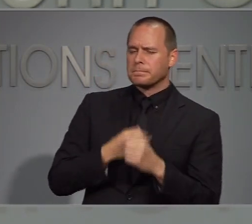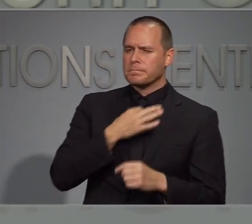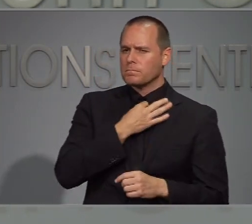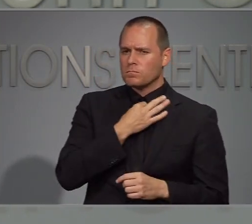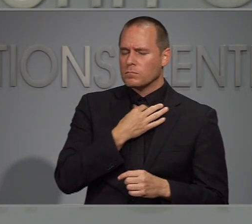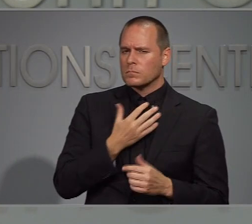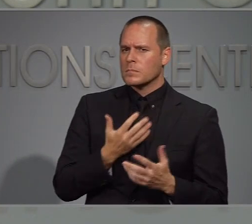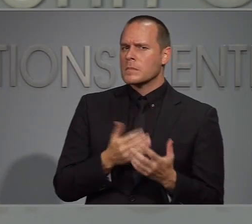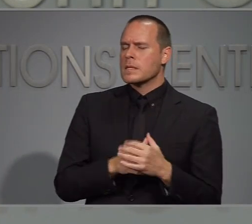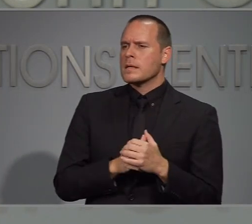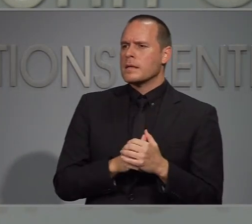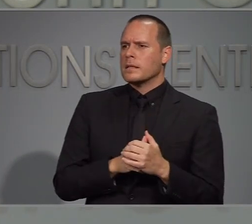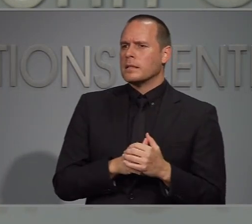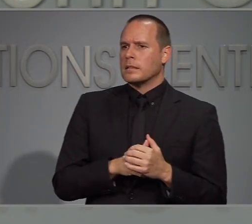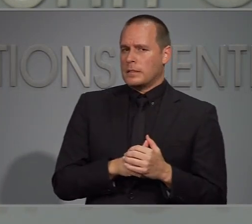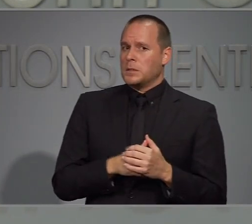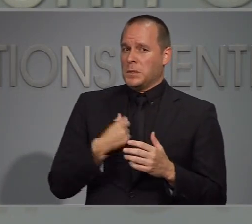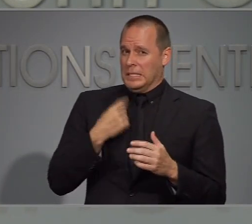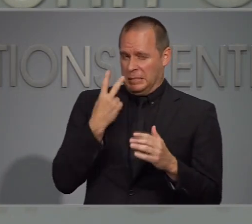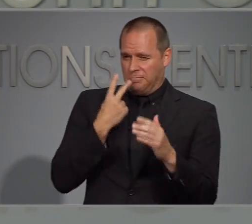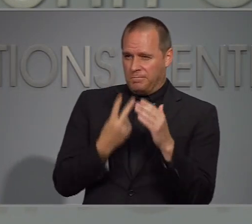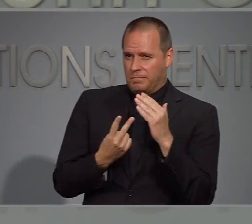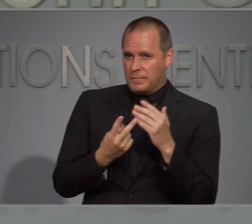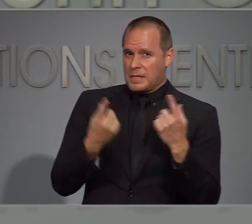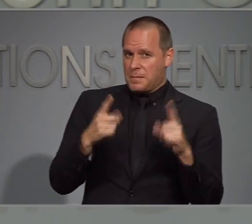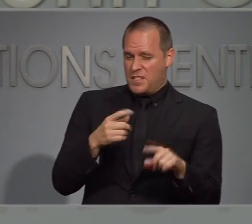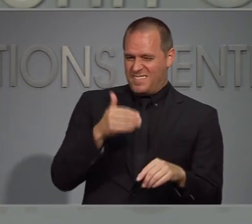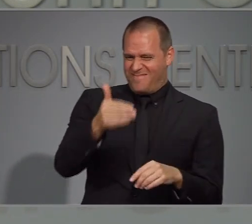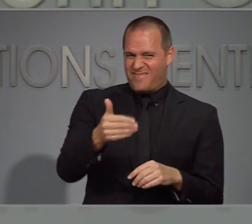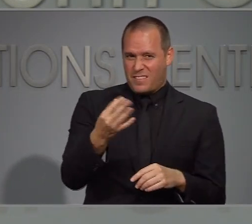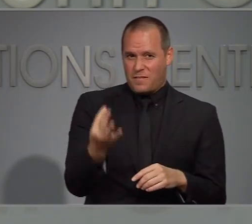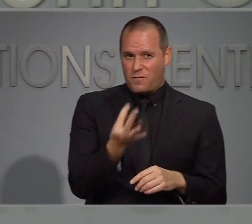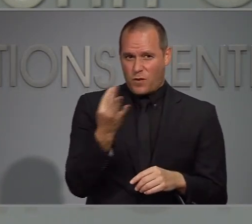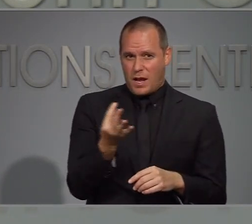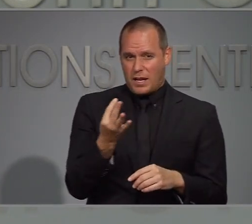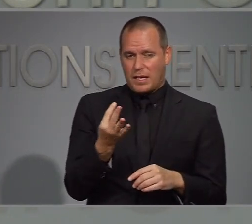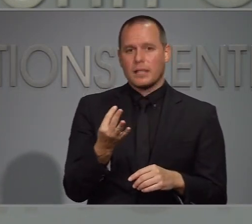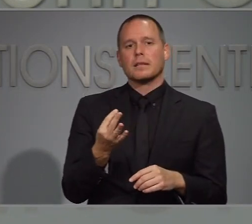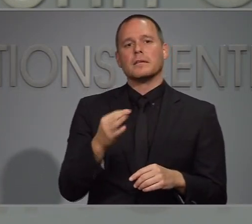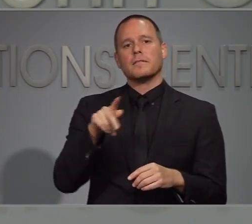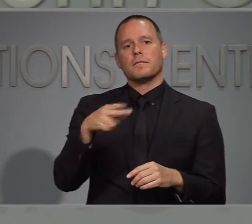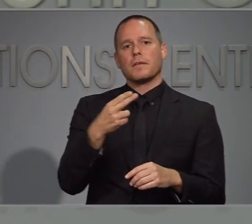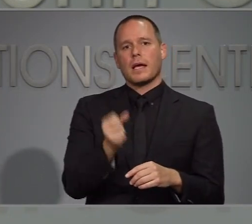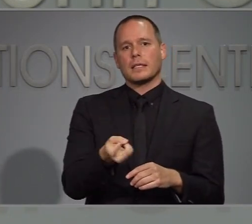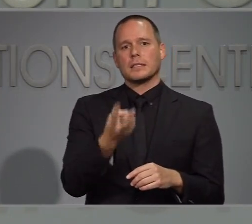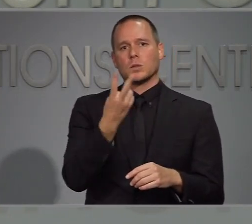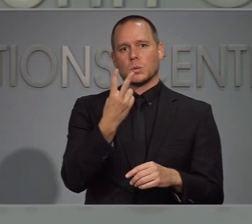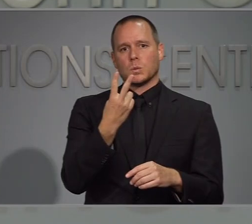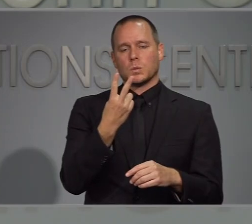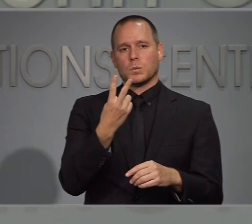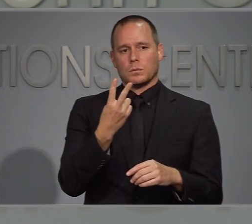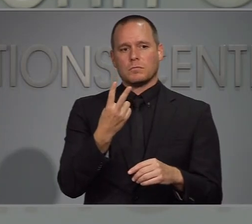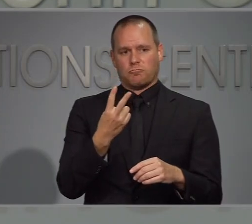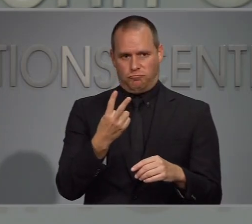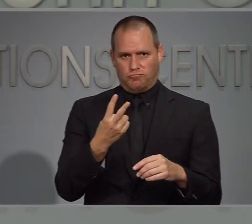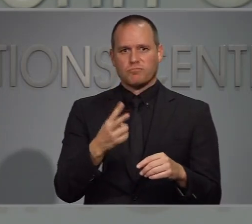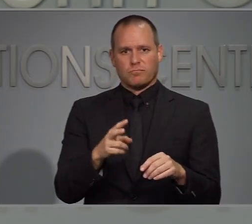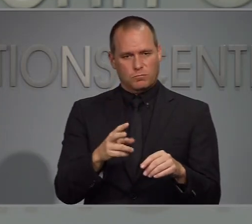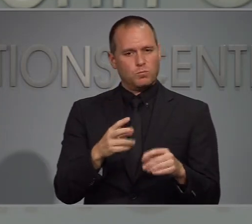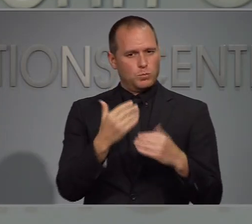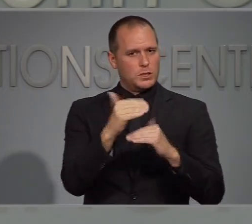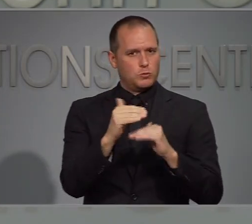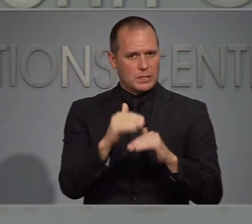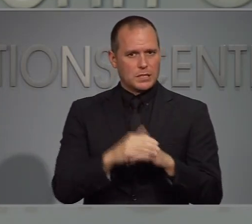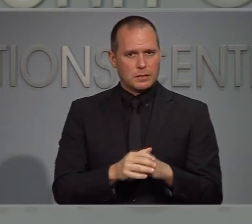supposed to transpire in terms of Friday with the Phase 2 restrictions, is the delay or any kind of factor with